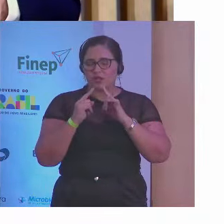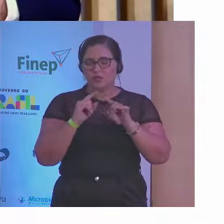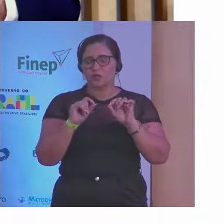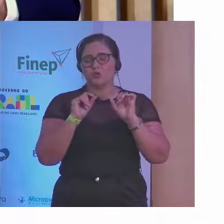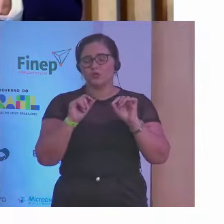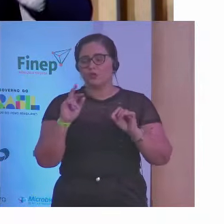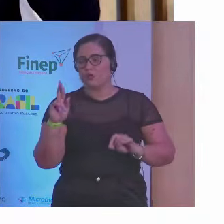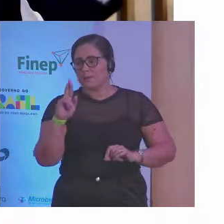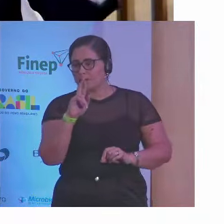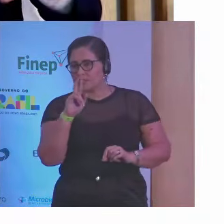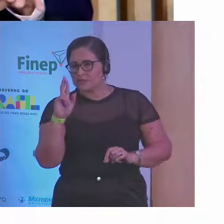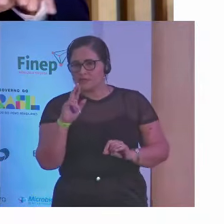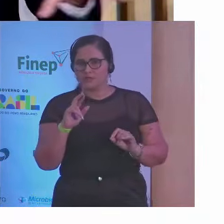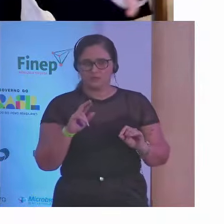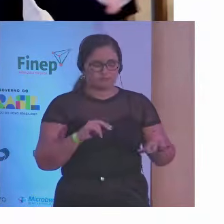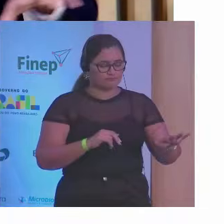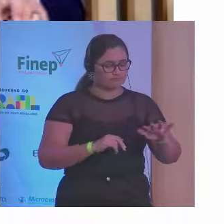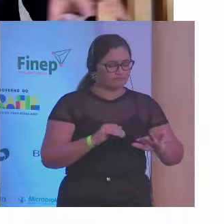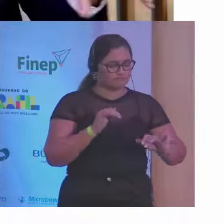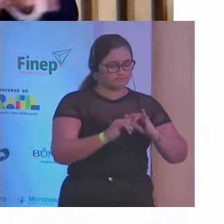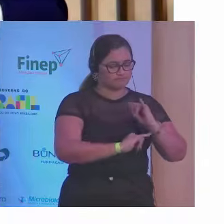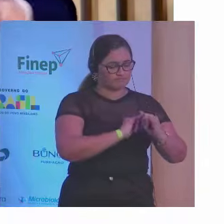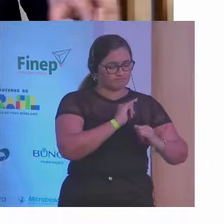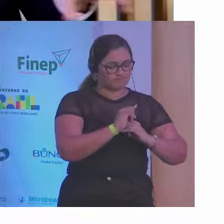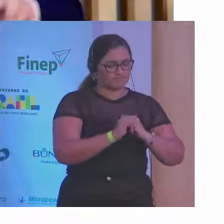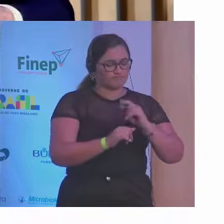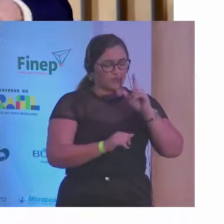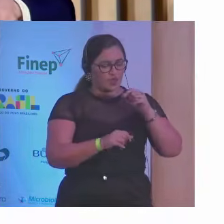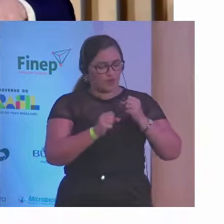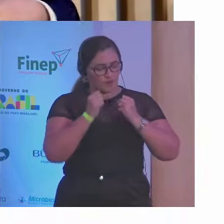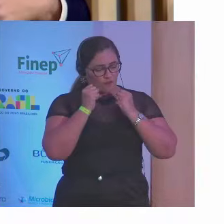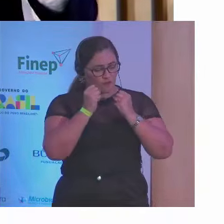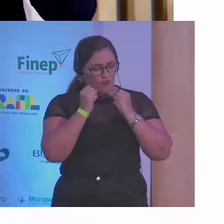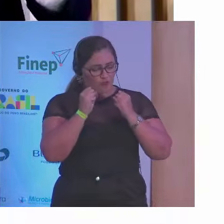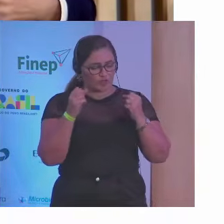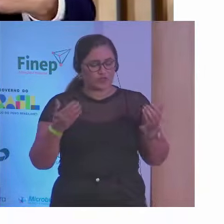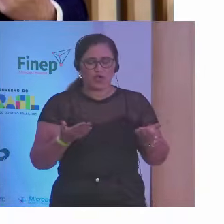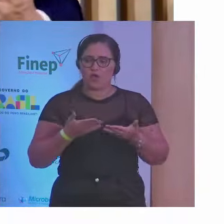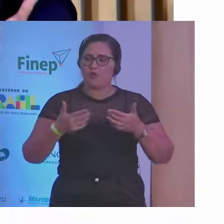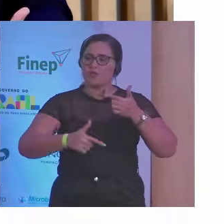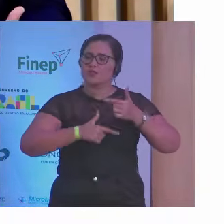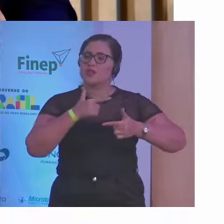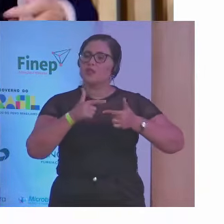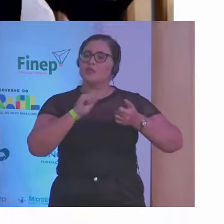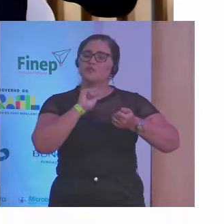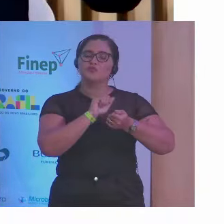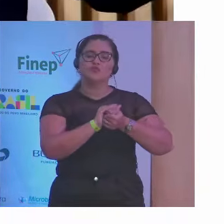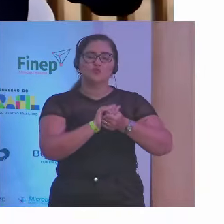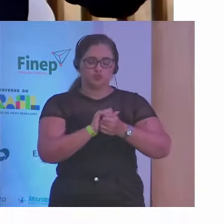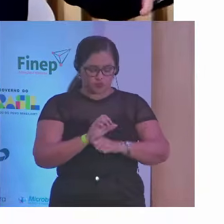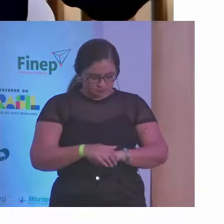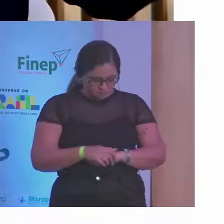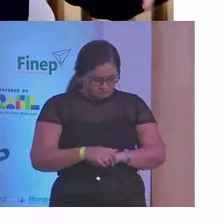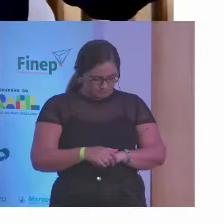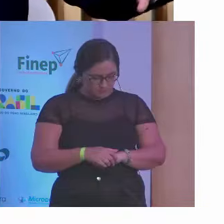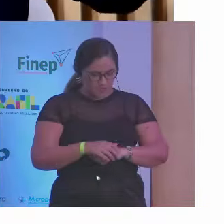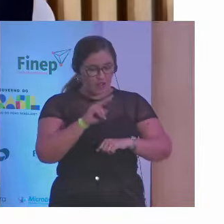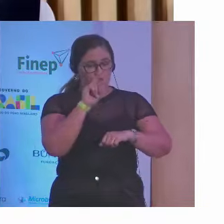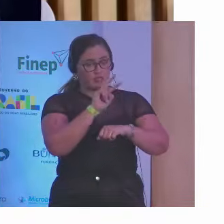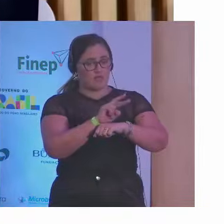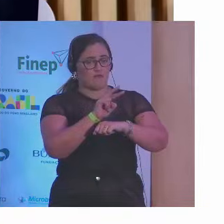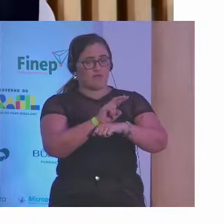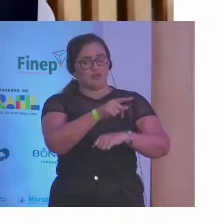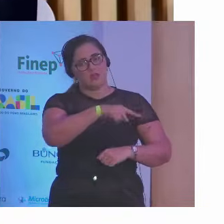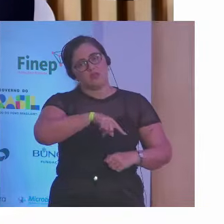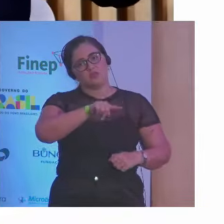very strong. And we are now working together to advocate for this. The global ocean observing system,